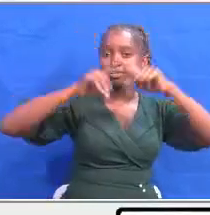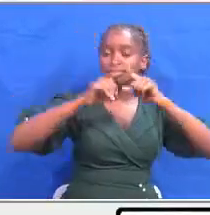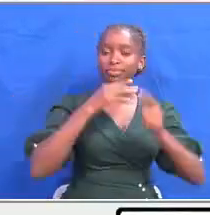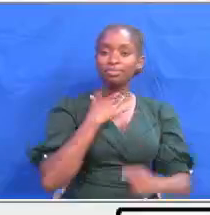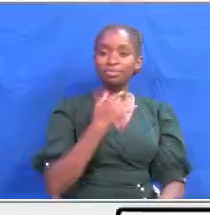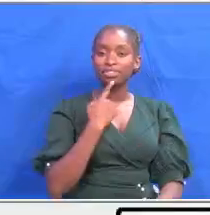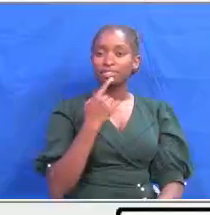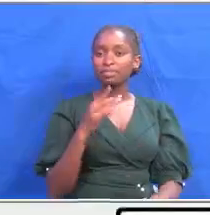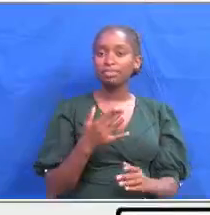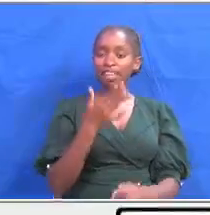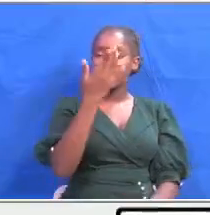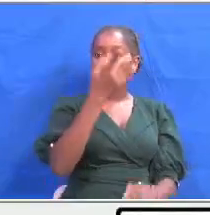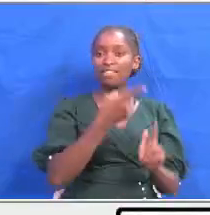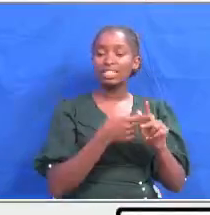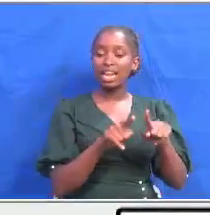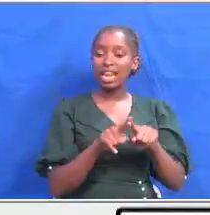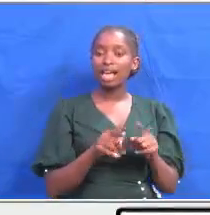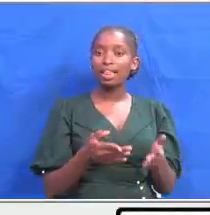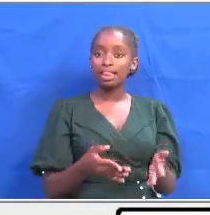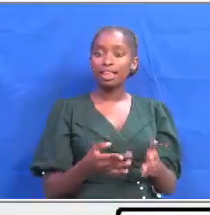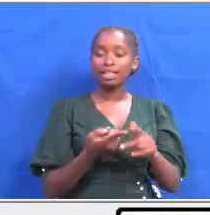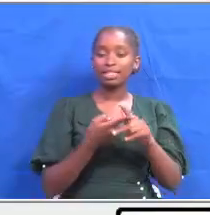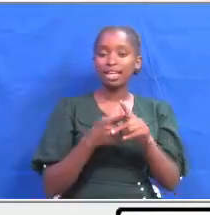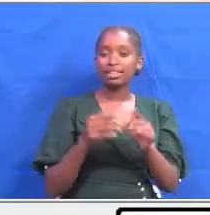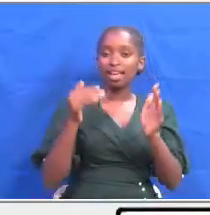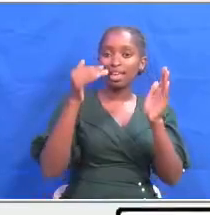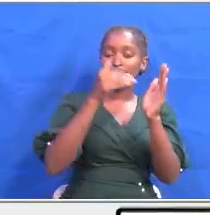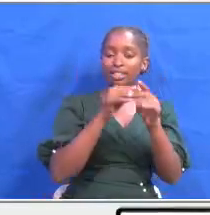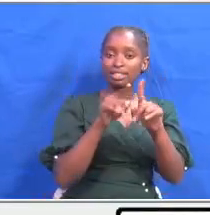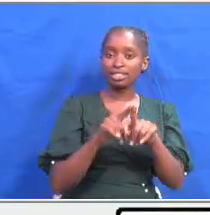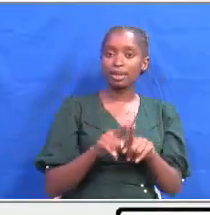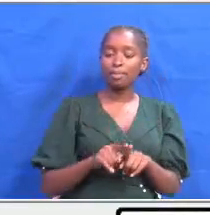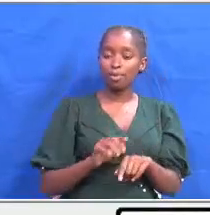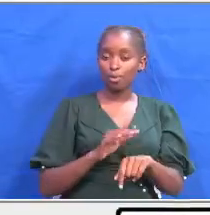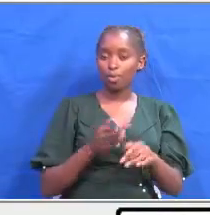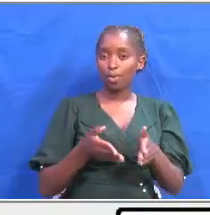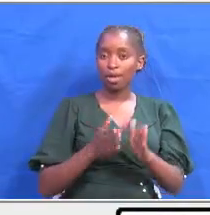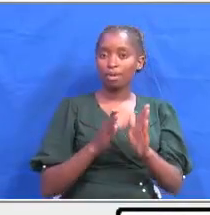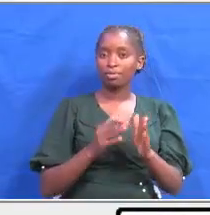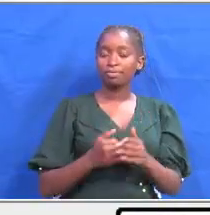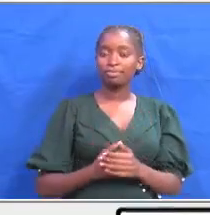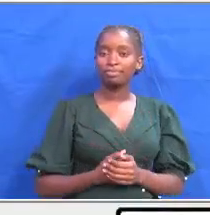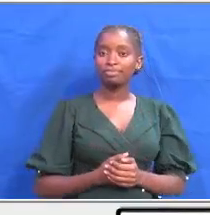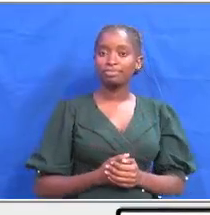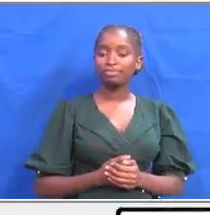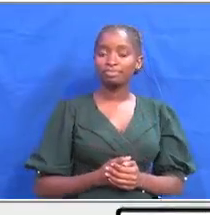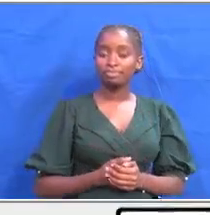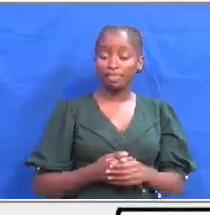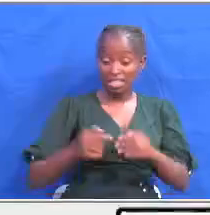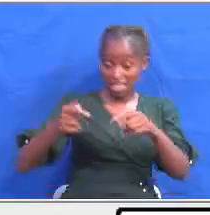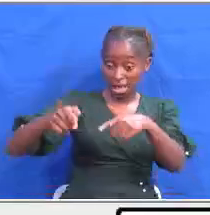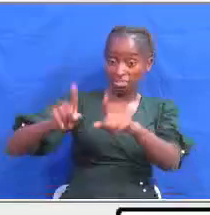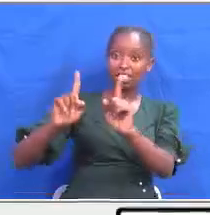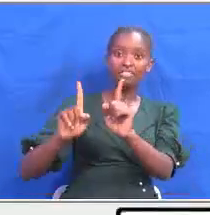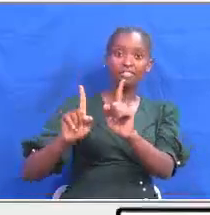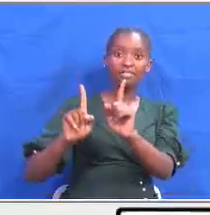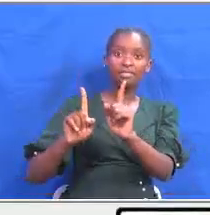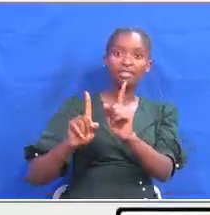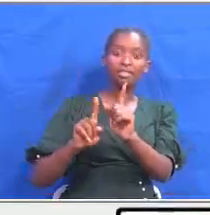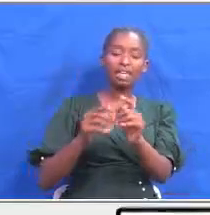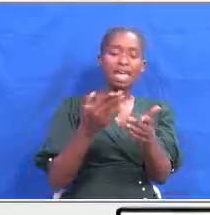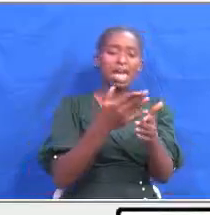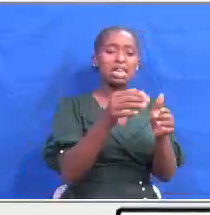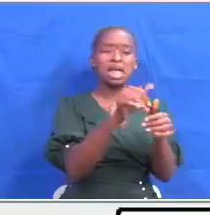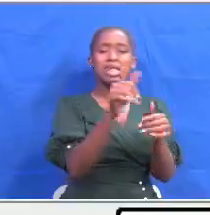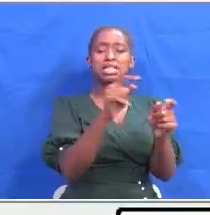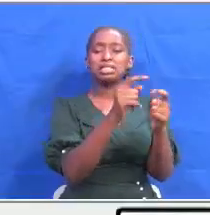started again. This matter started again with Central people themselves. Themselves. No any other tribe